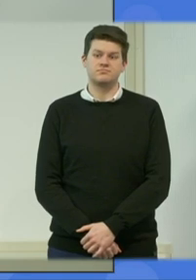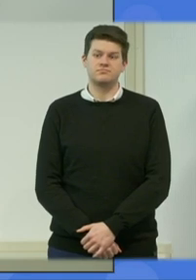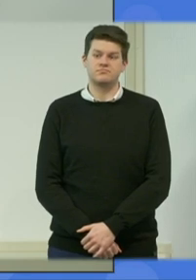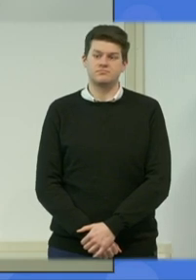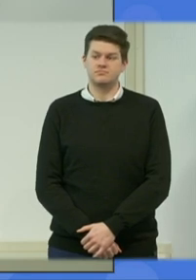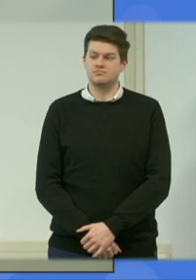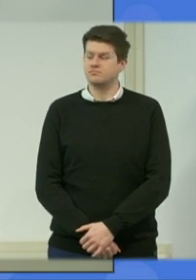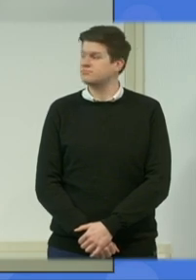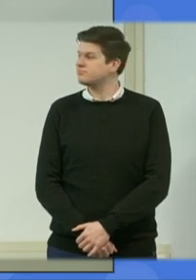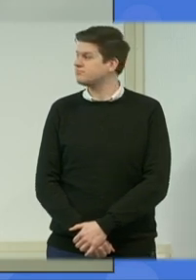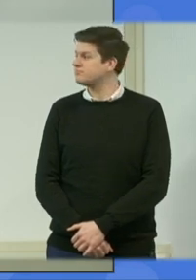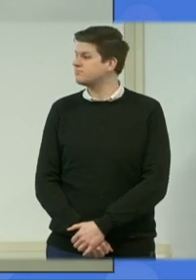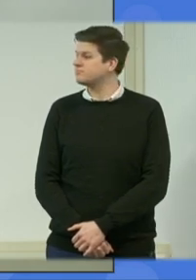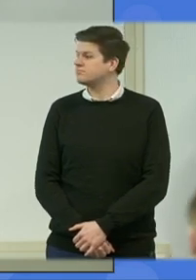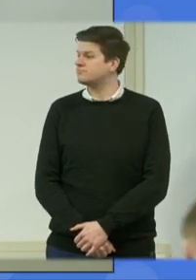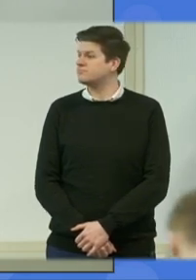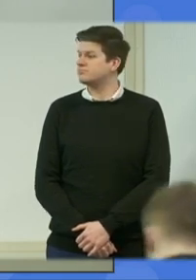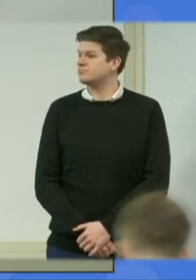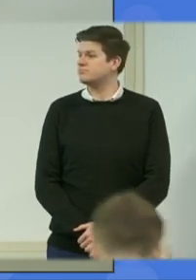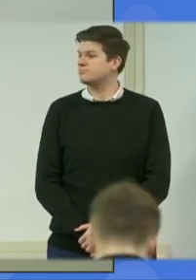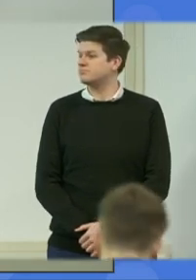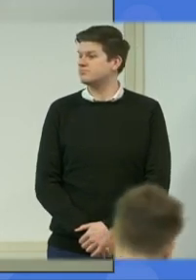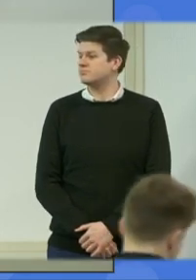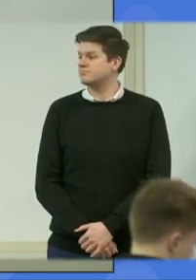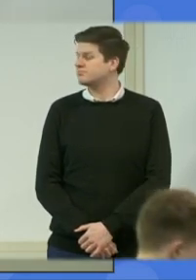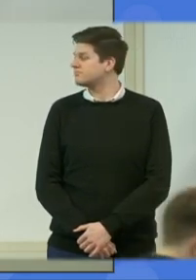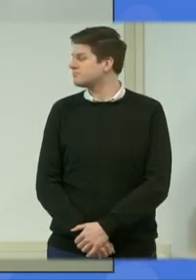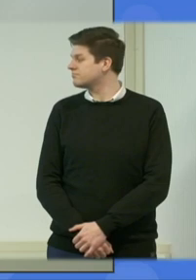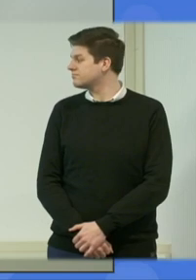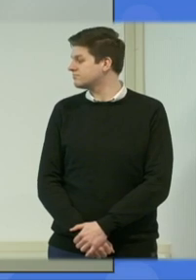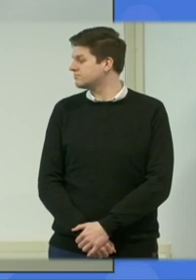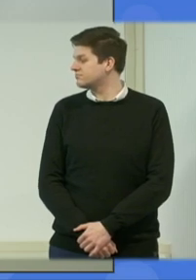Oh, I can see you all trying. Good stuff.